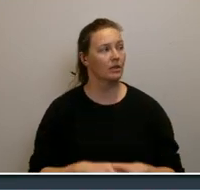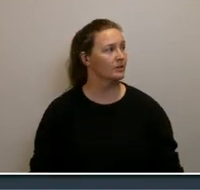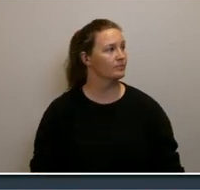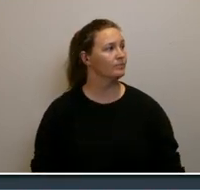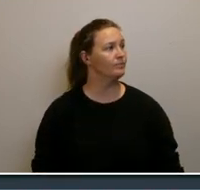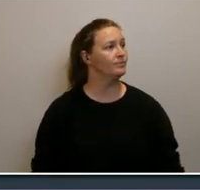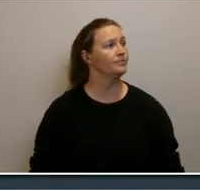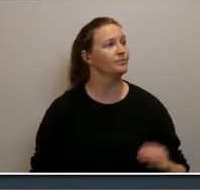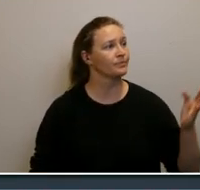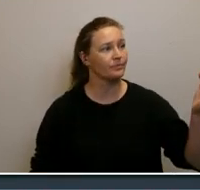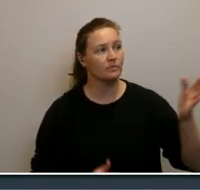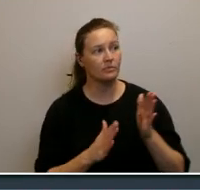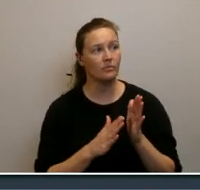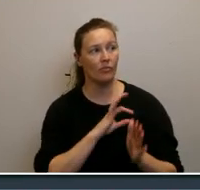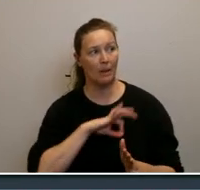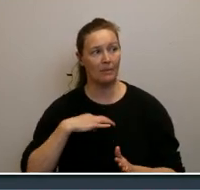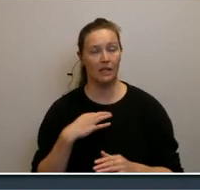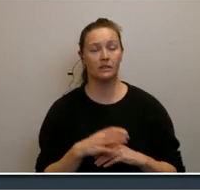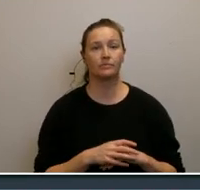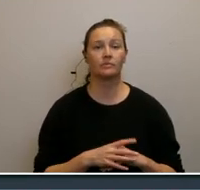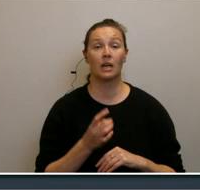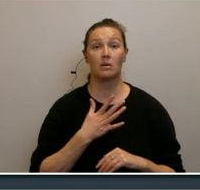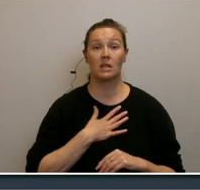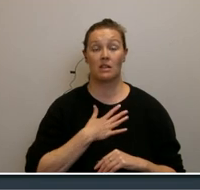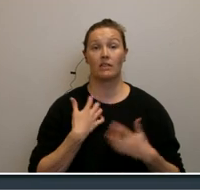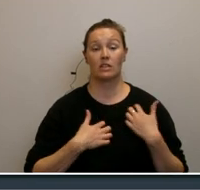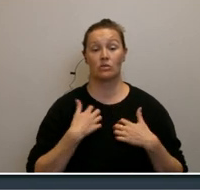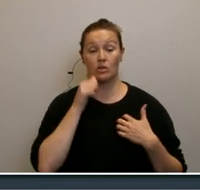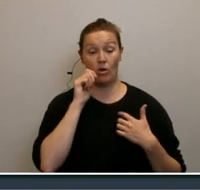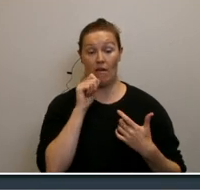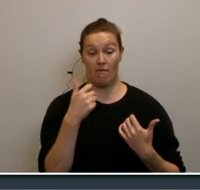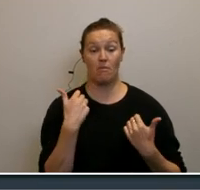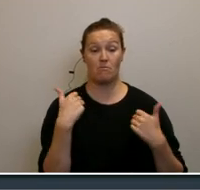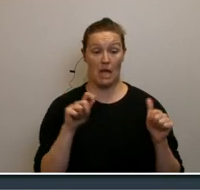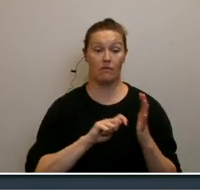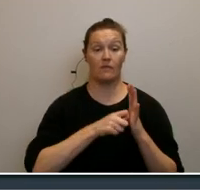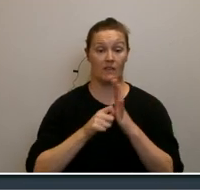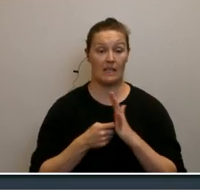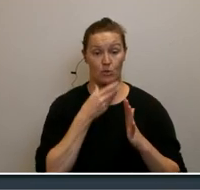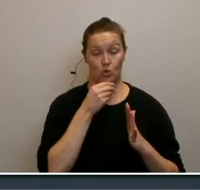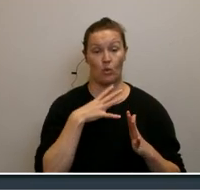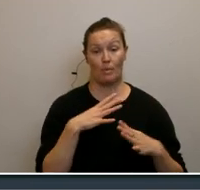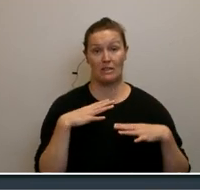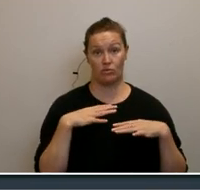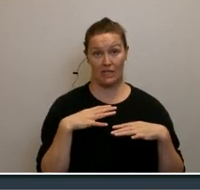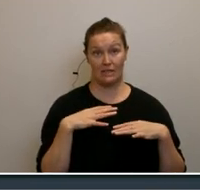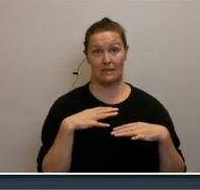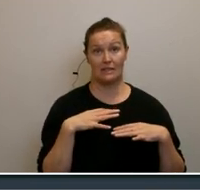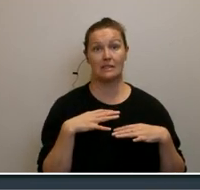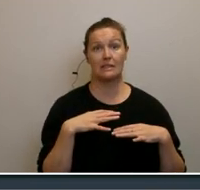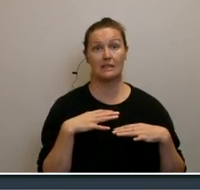I'm interested to know, in terms of should the centre be restored and used as a woman's rest, and you've made comment